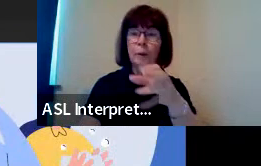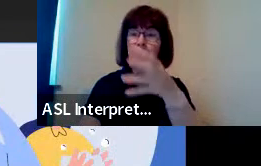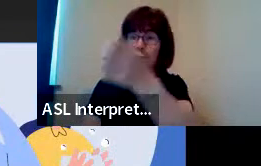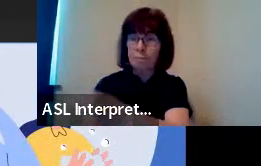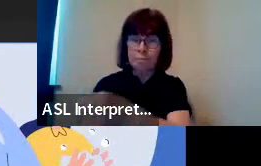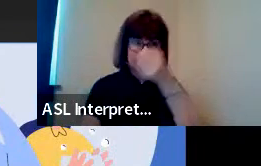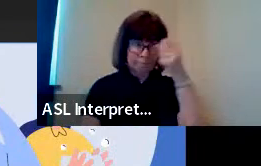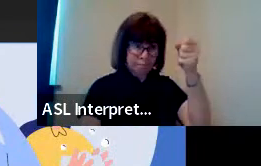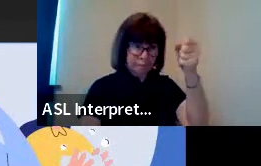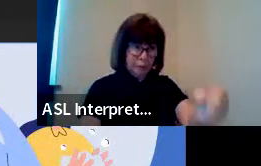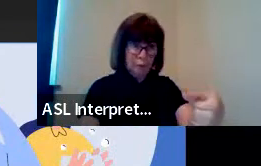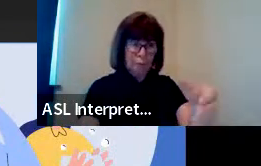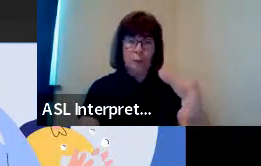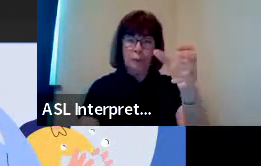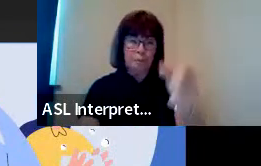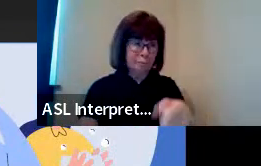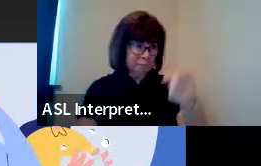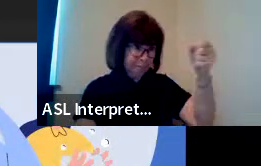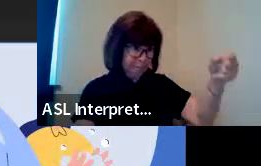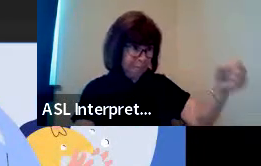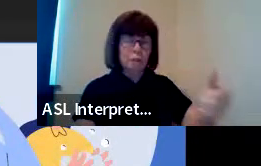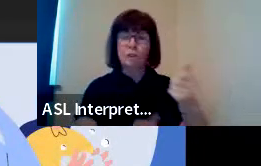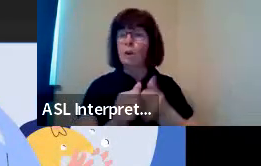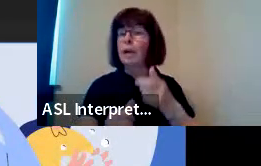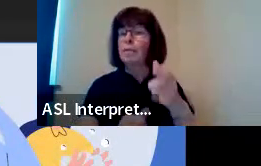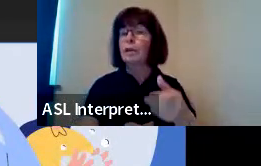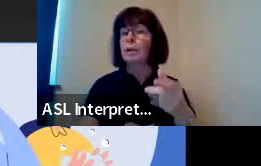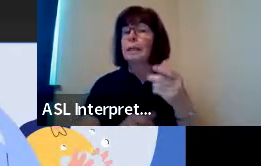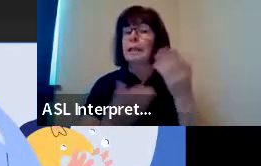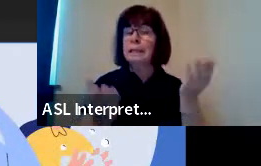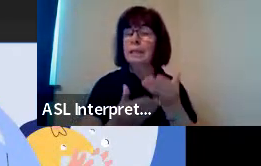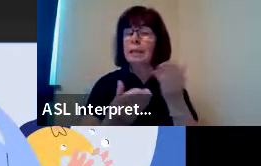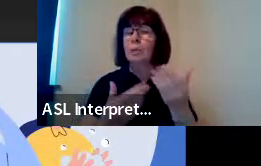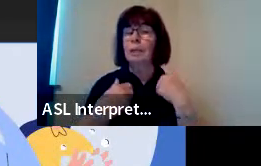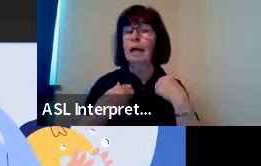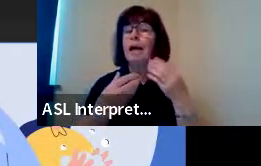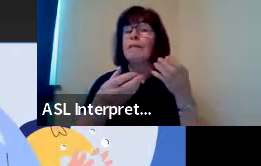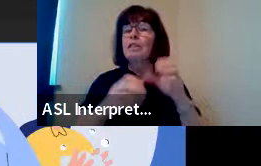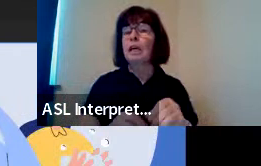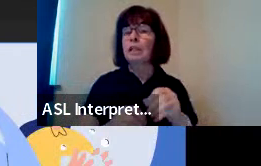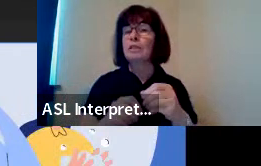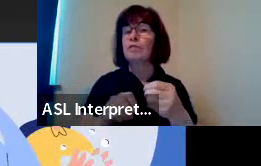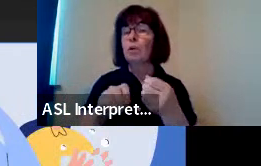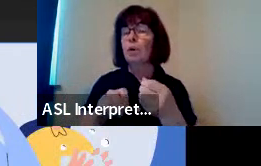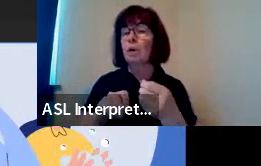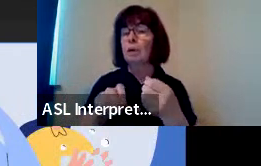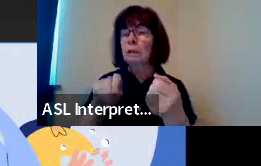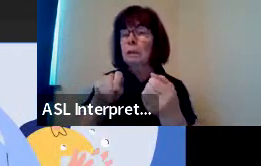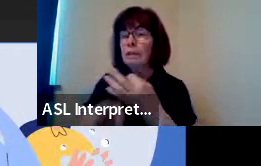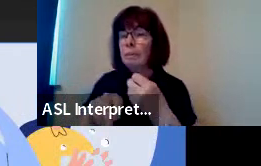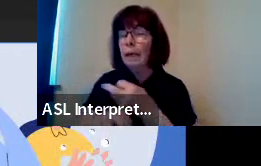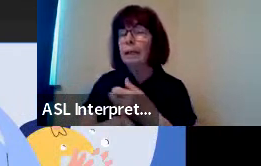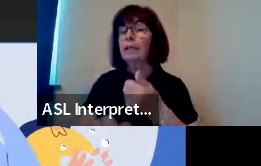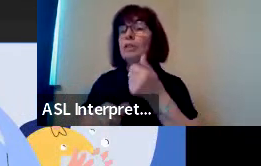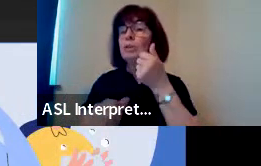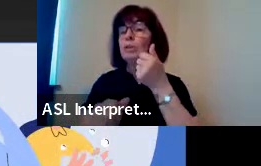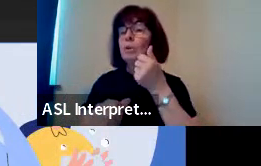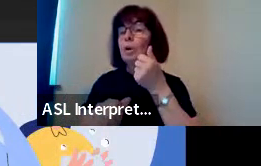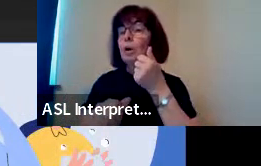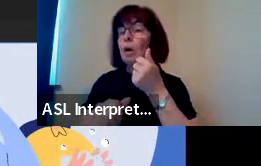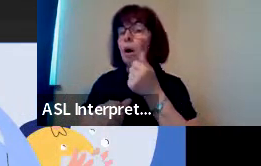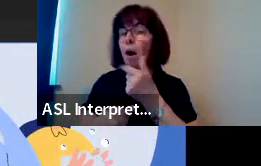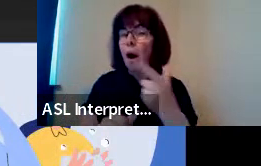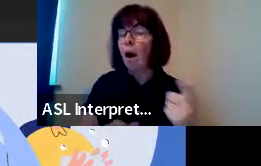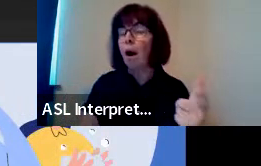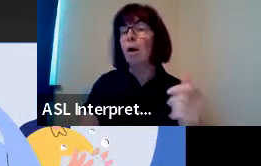So everybody who's here will have a chance to give input to all 3 of these different topic areas.